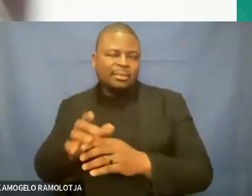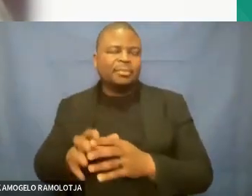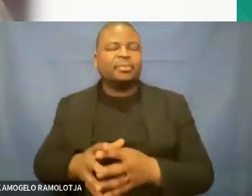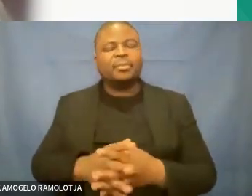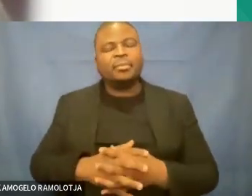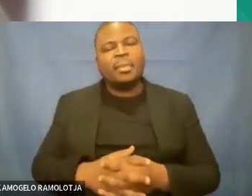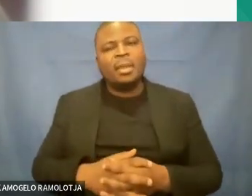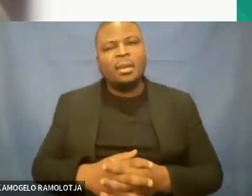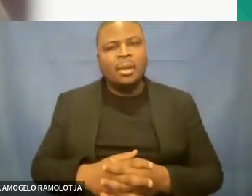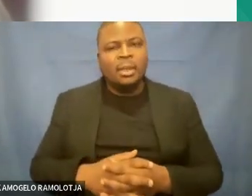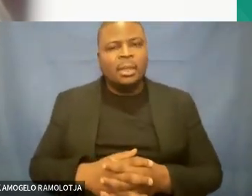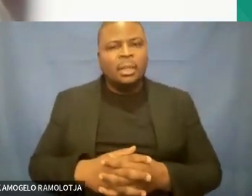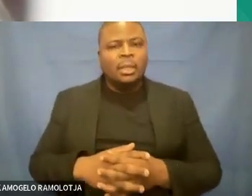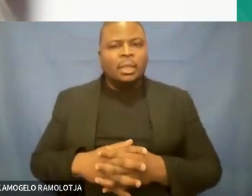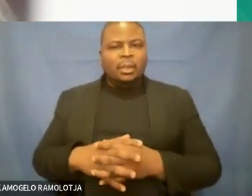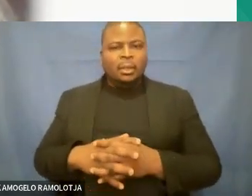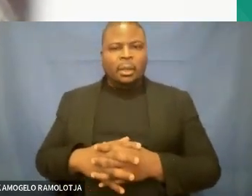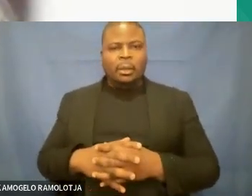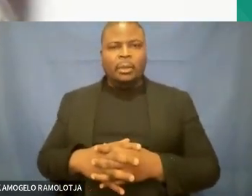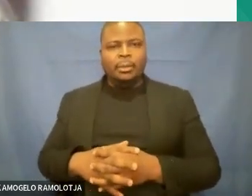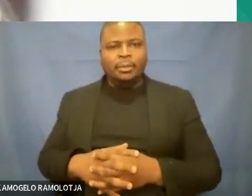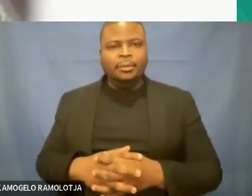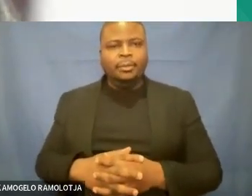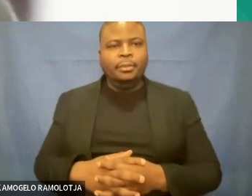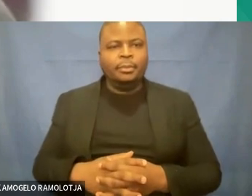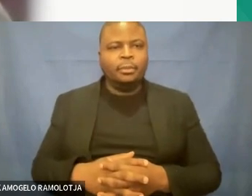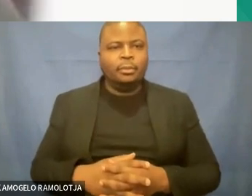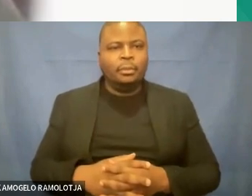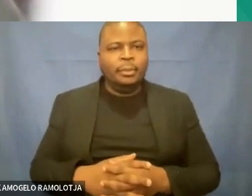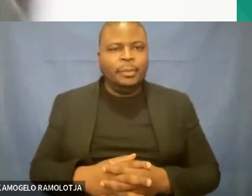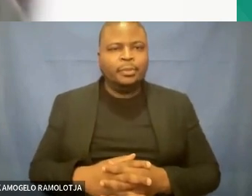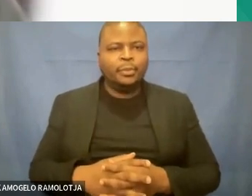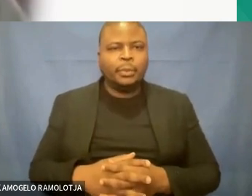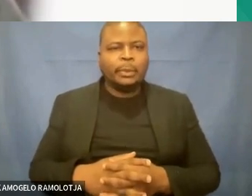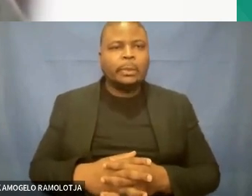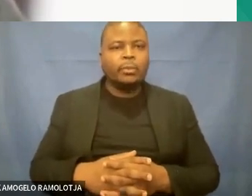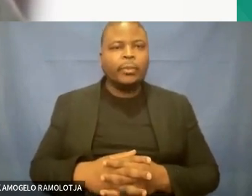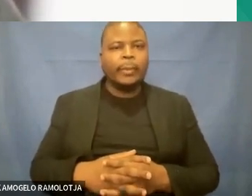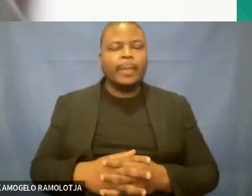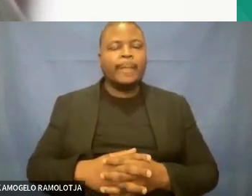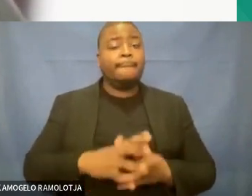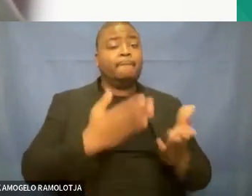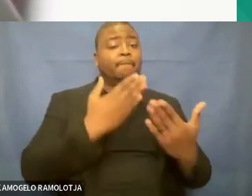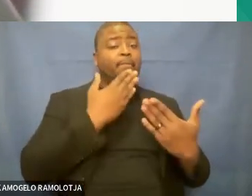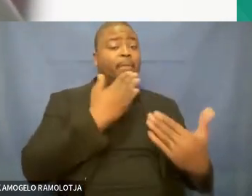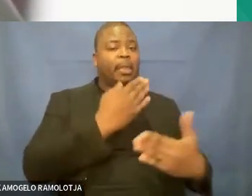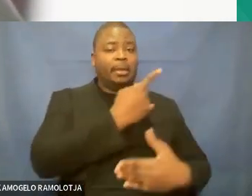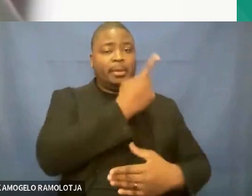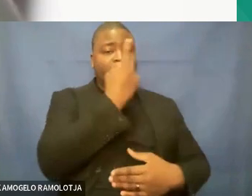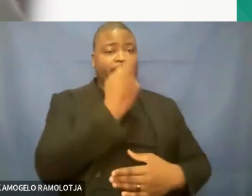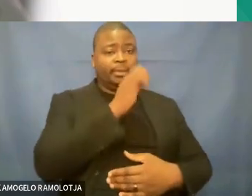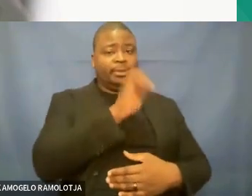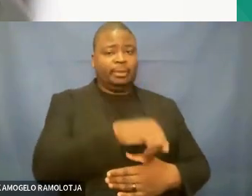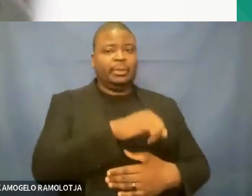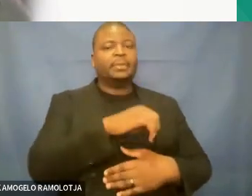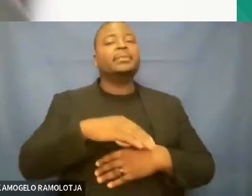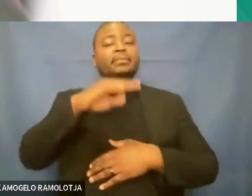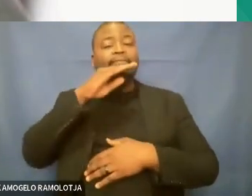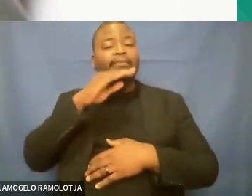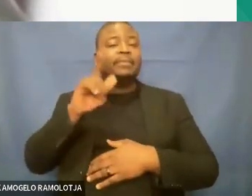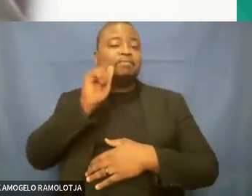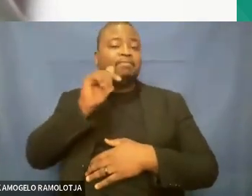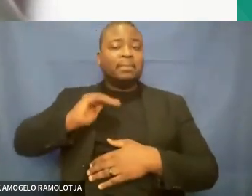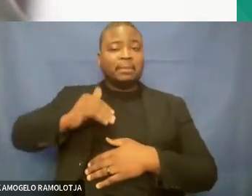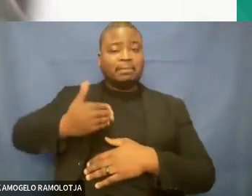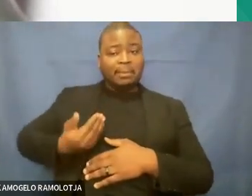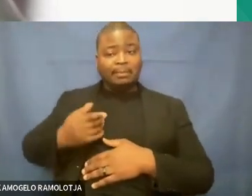Okay, thanks, Yolaan, for that question. Basically, what we have is a gender continuum where